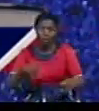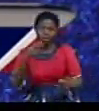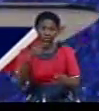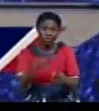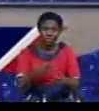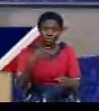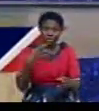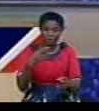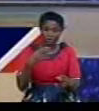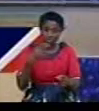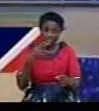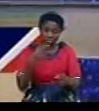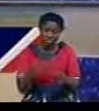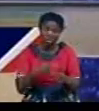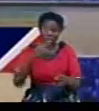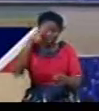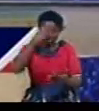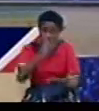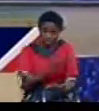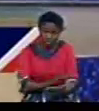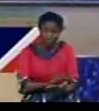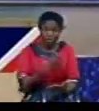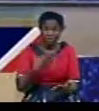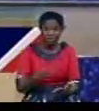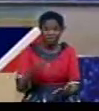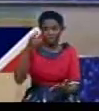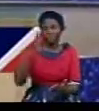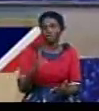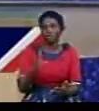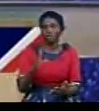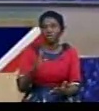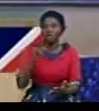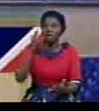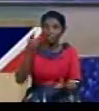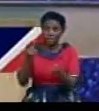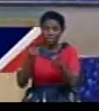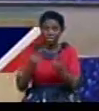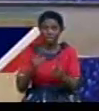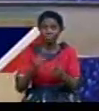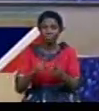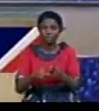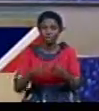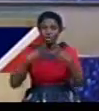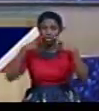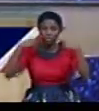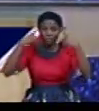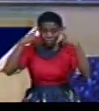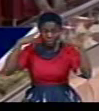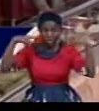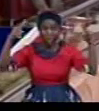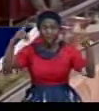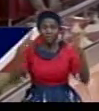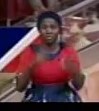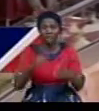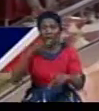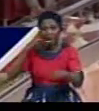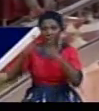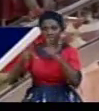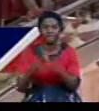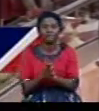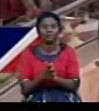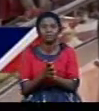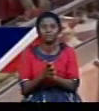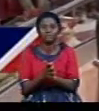he came to fulfill prophecy number two here in number two we're looking at the purpose of full